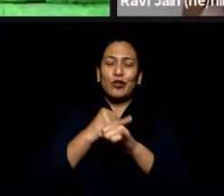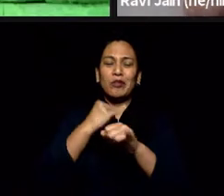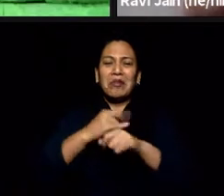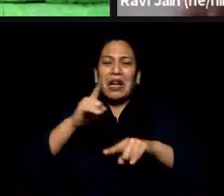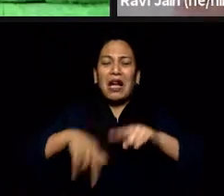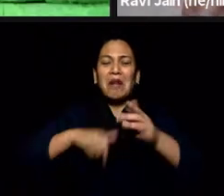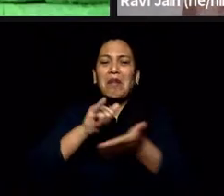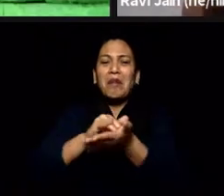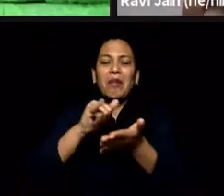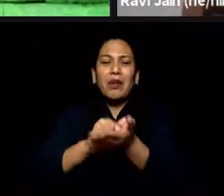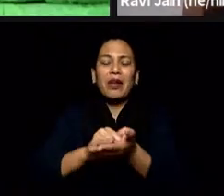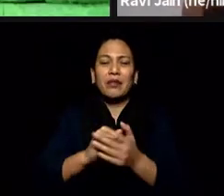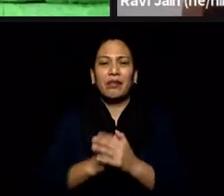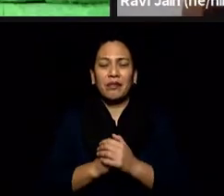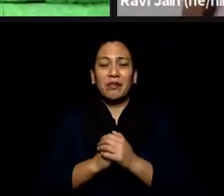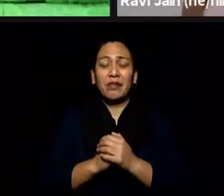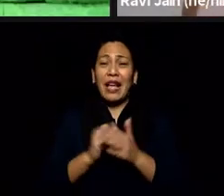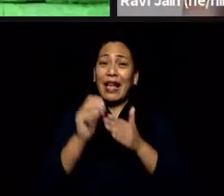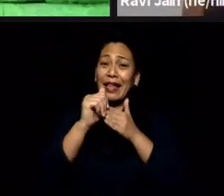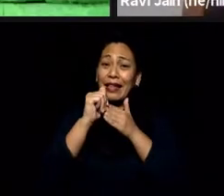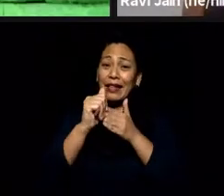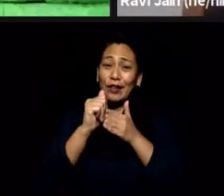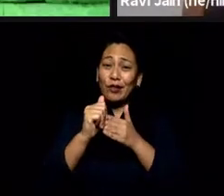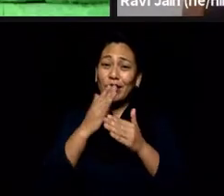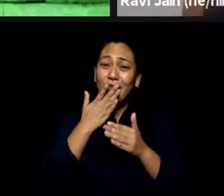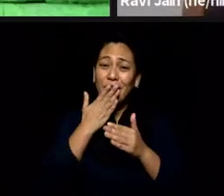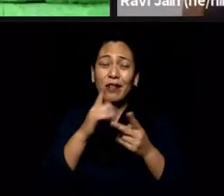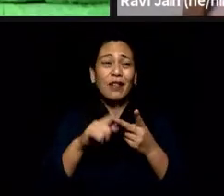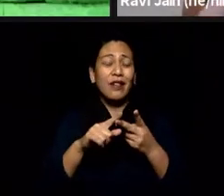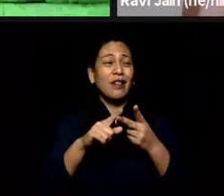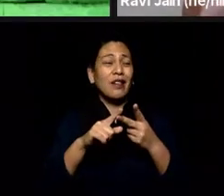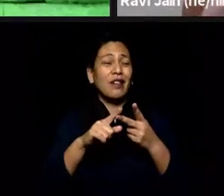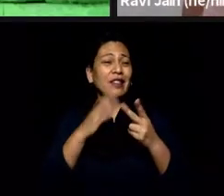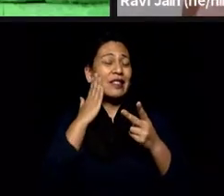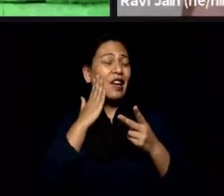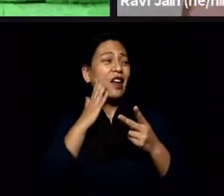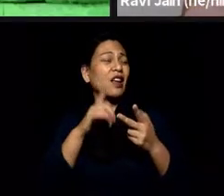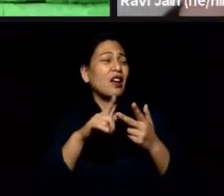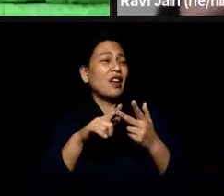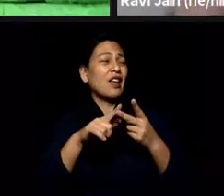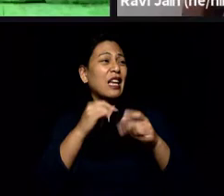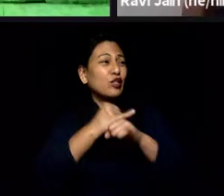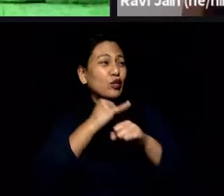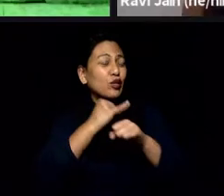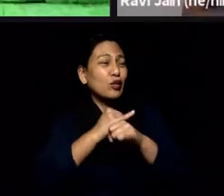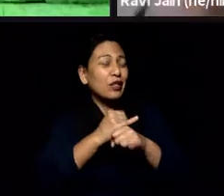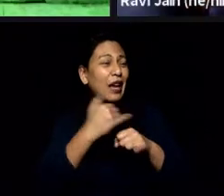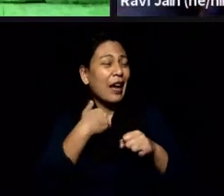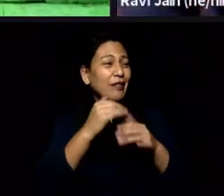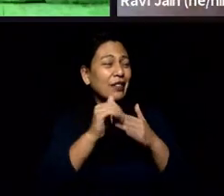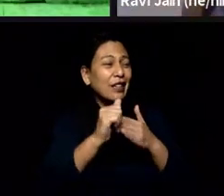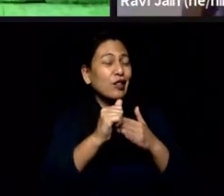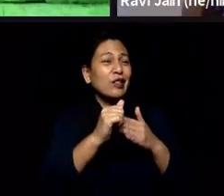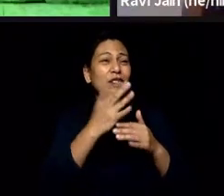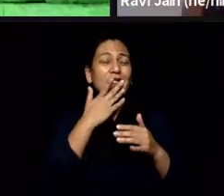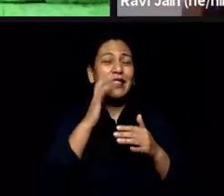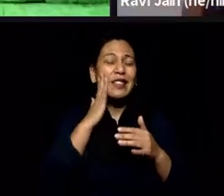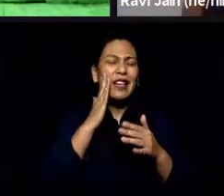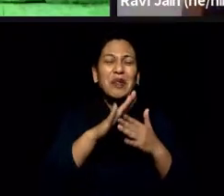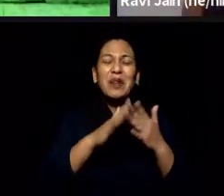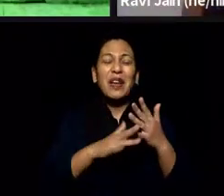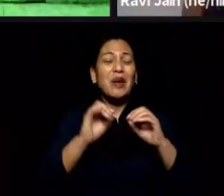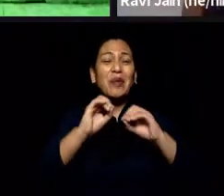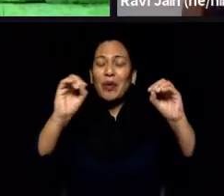few leaders of color and institutions of color? Because there's been no money, there's been no